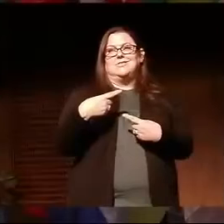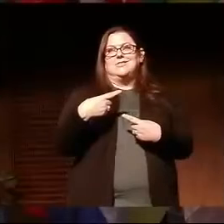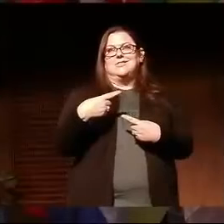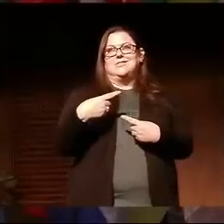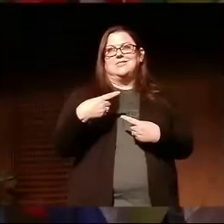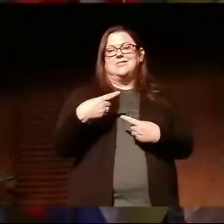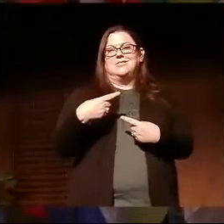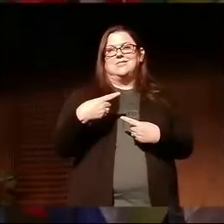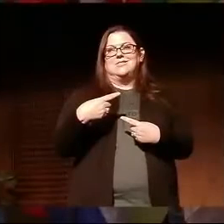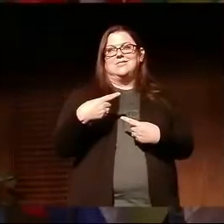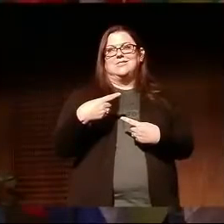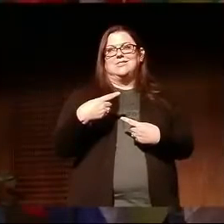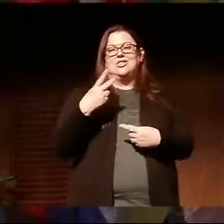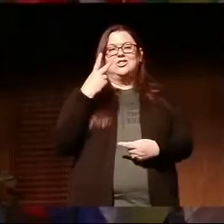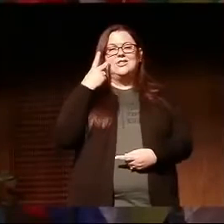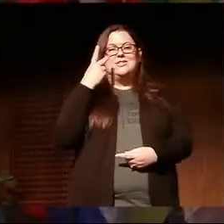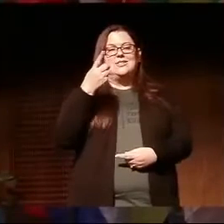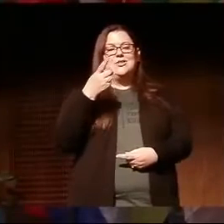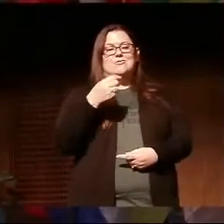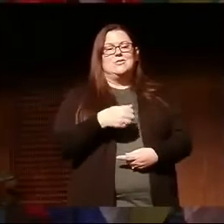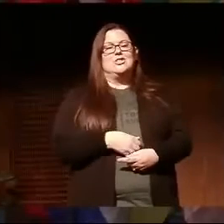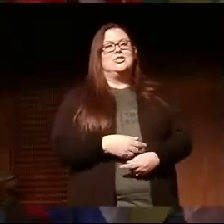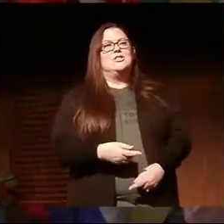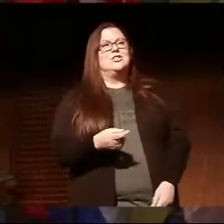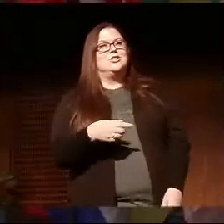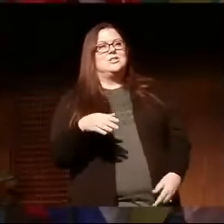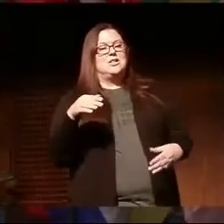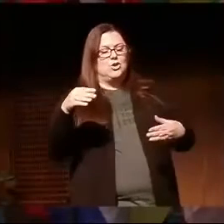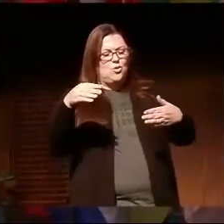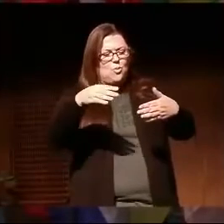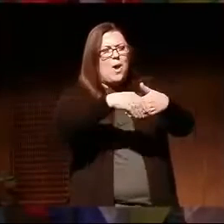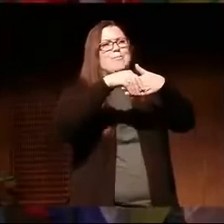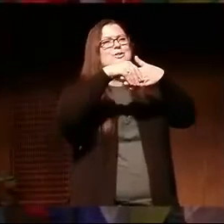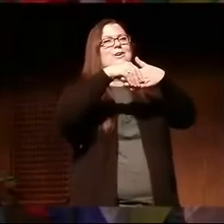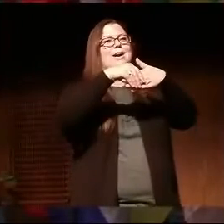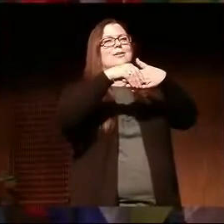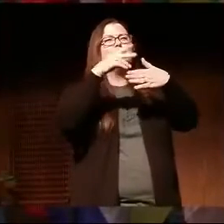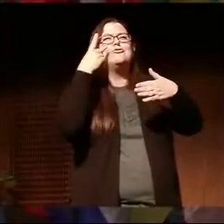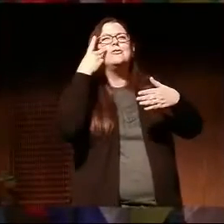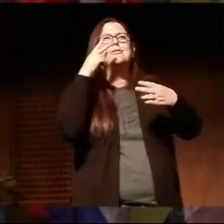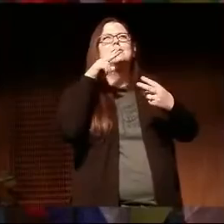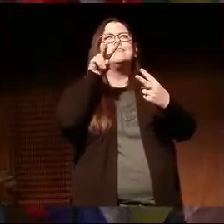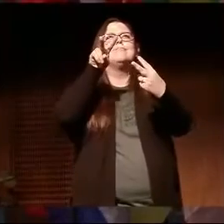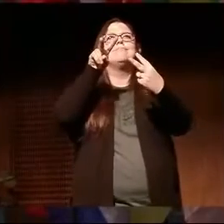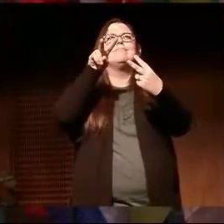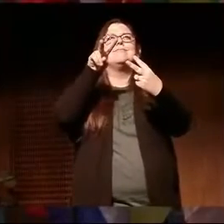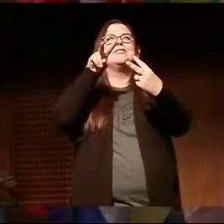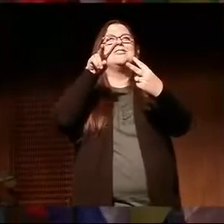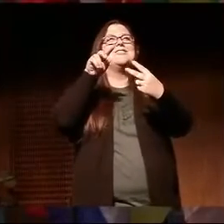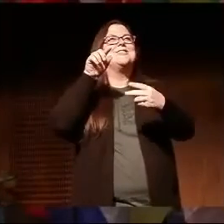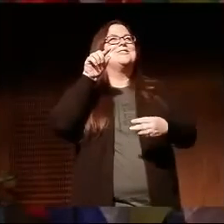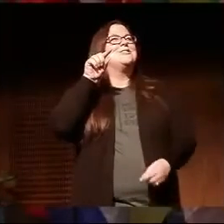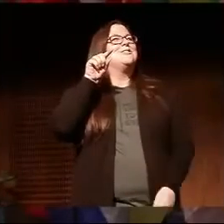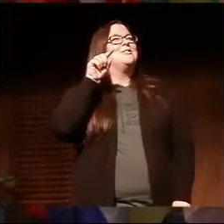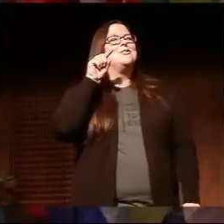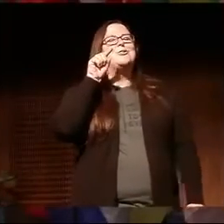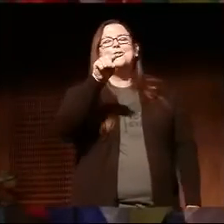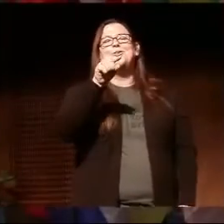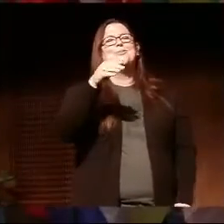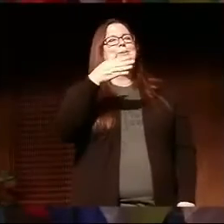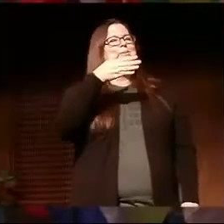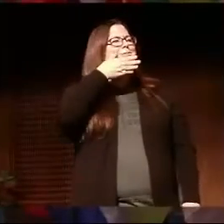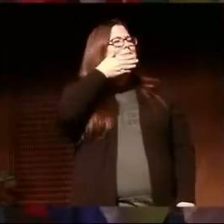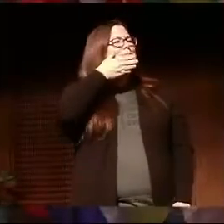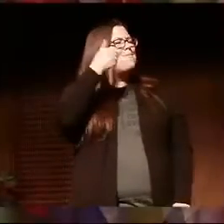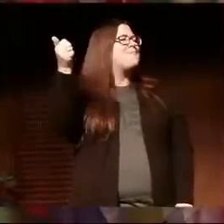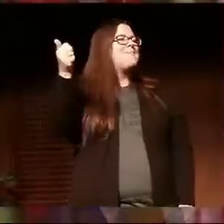seasoned veteran of the faith, and she comes up to you, and she grabs your hand, and she looks you in the eye, and she says, "You're the best preacher that I've ever heard